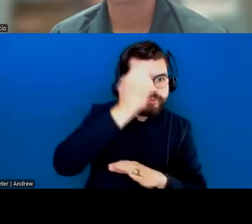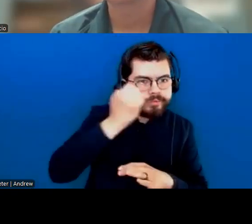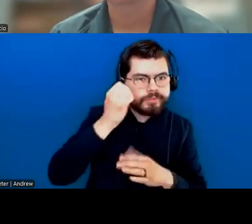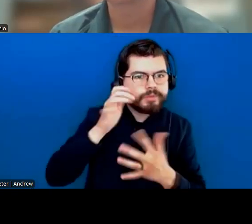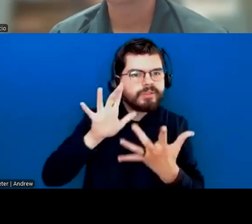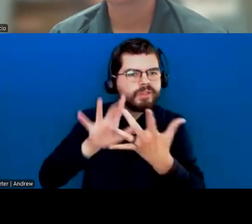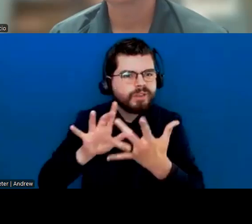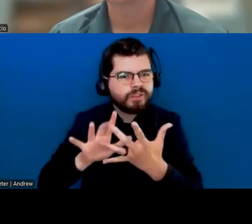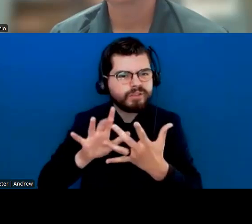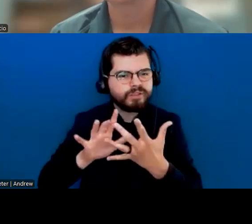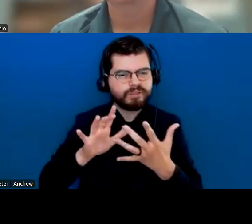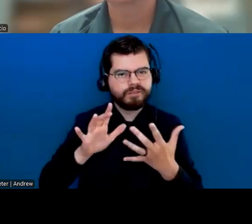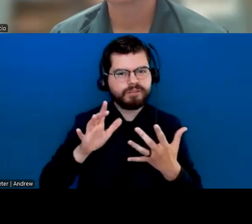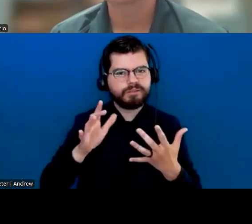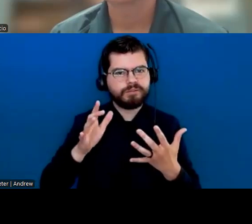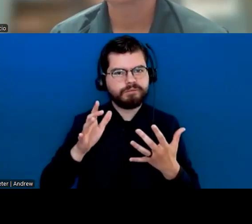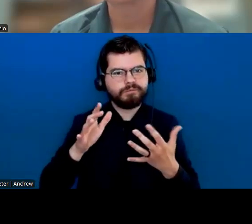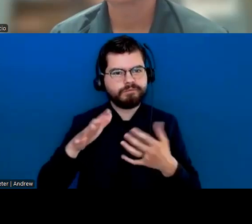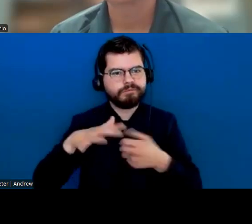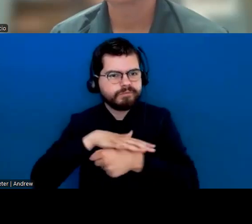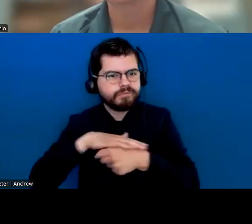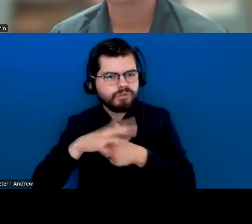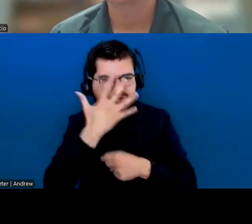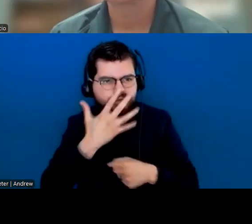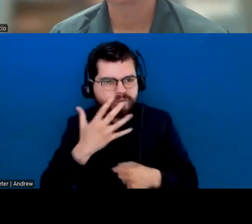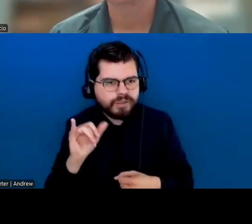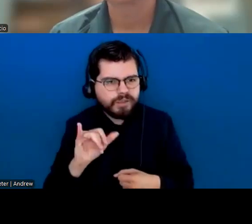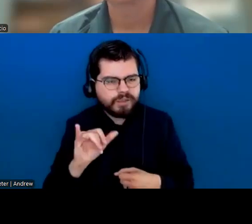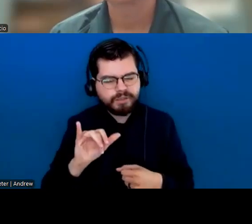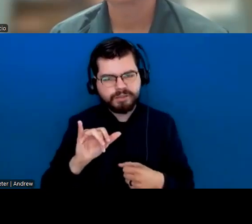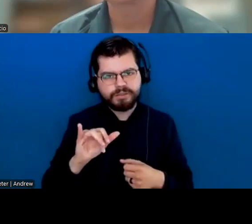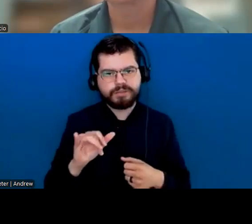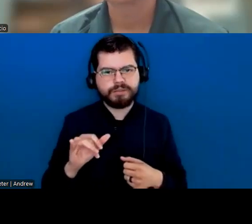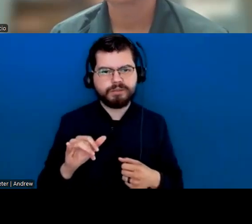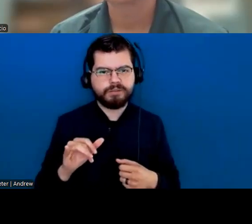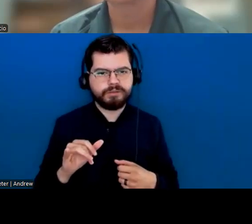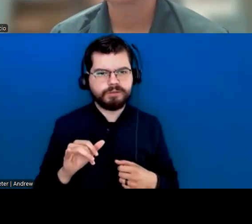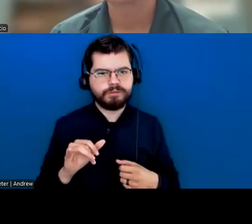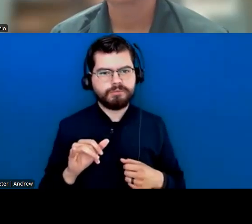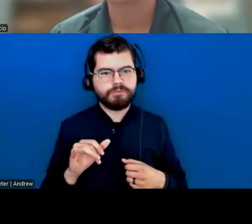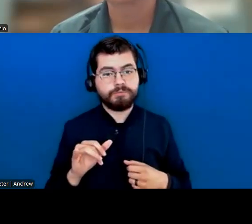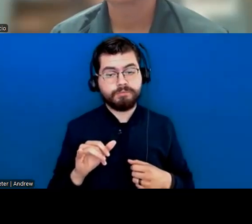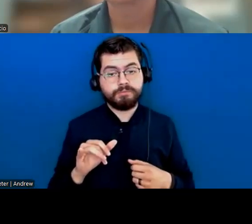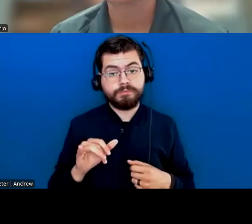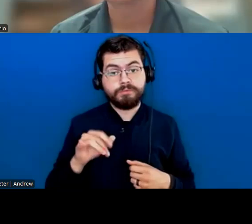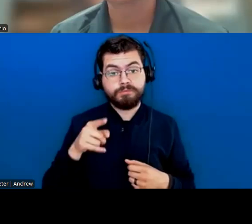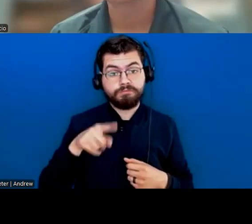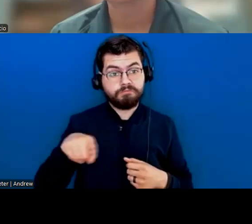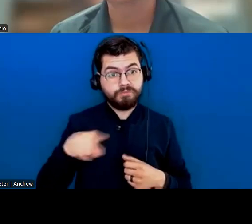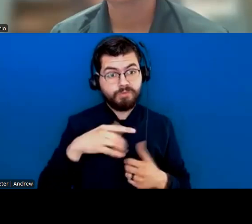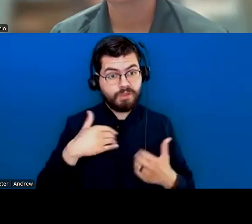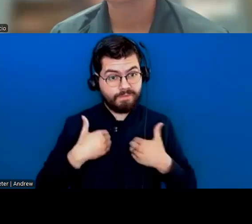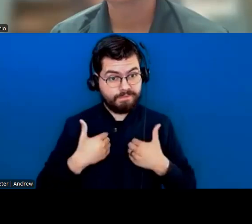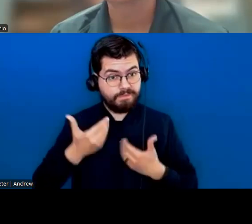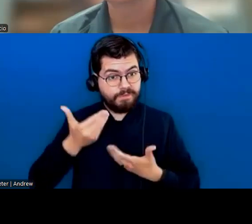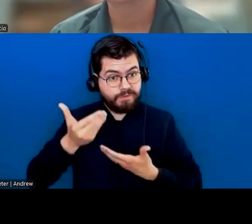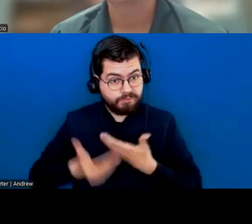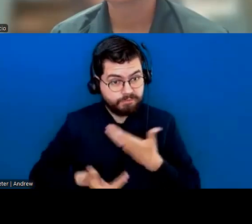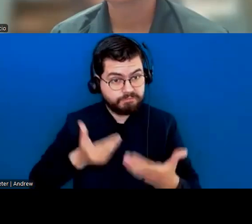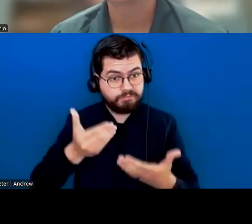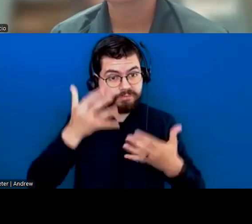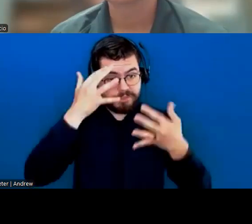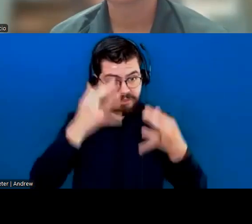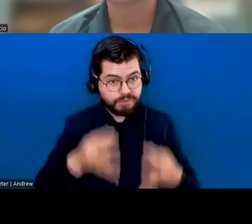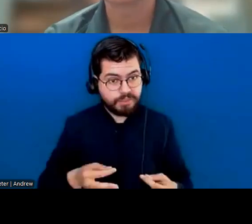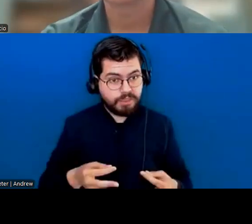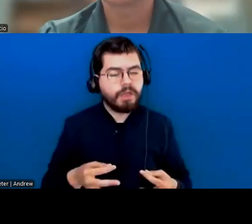ecological functionality? And sort of alongside that, do you have a procedure for when you would decide that you might need to plant species